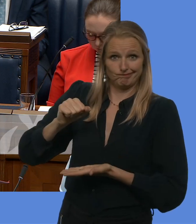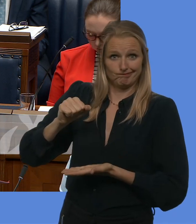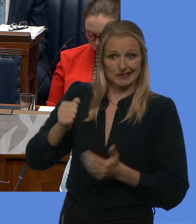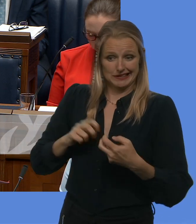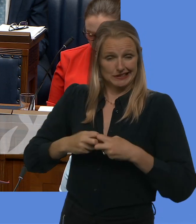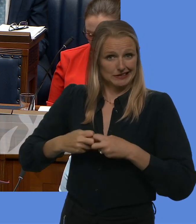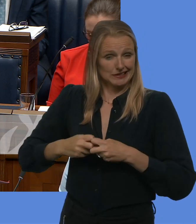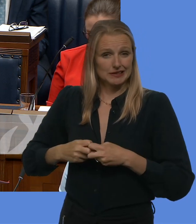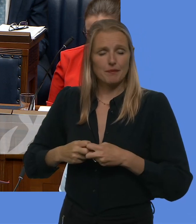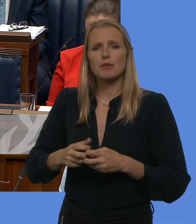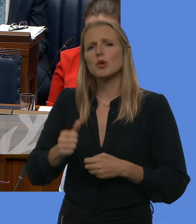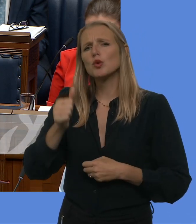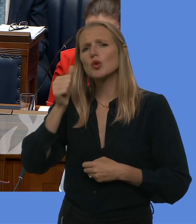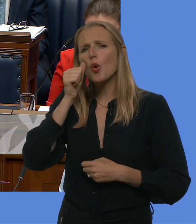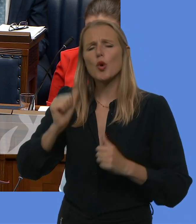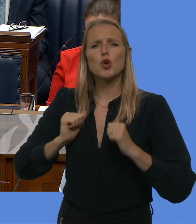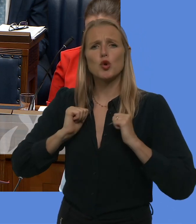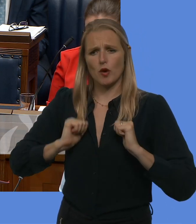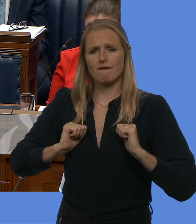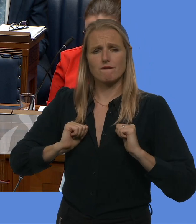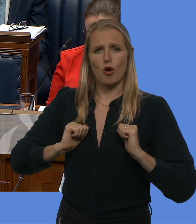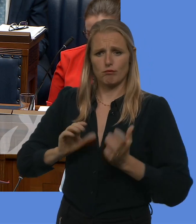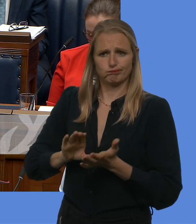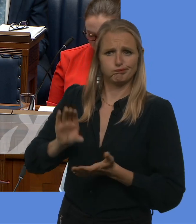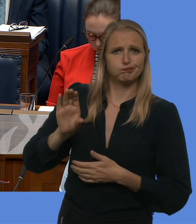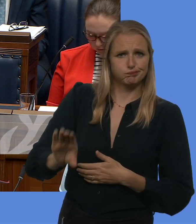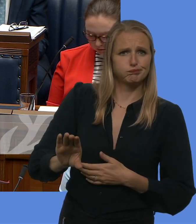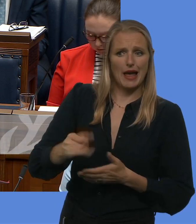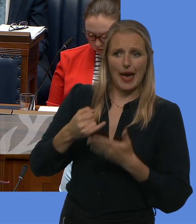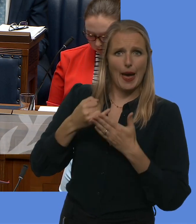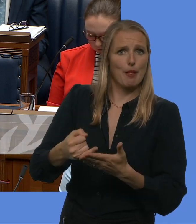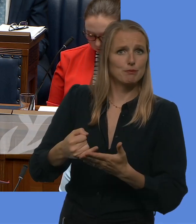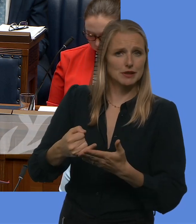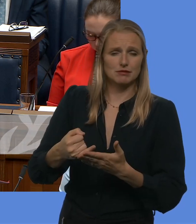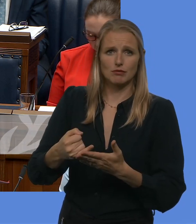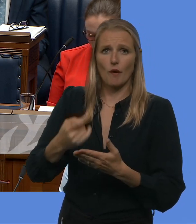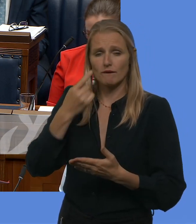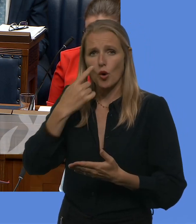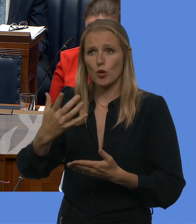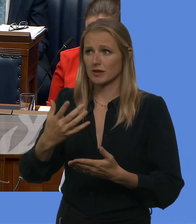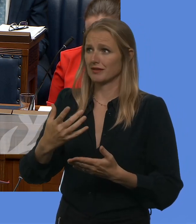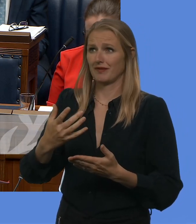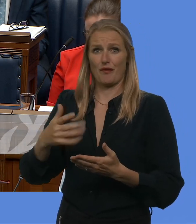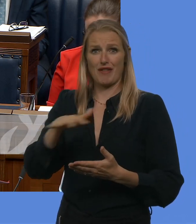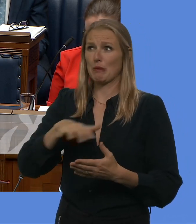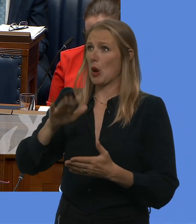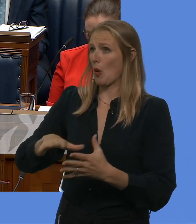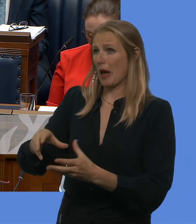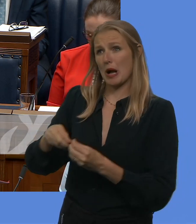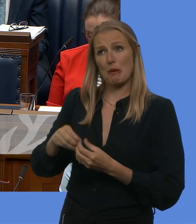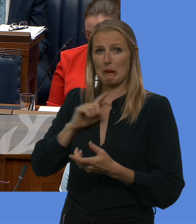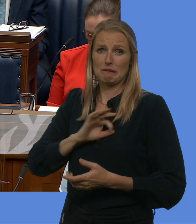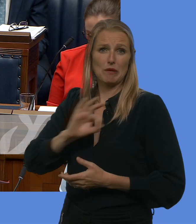recognising the rate of uniform grant is one way to reduce the impact of uniform costs on low-income families, I believe that